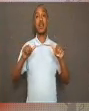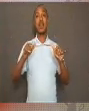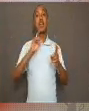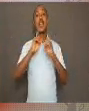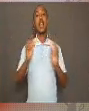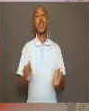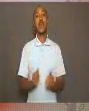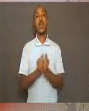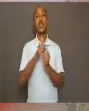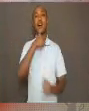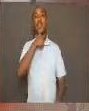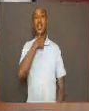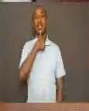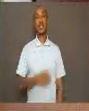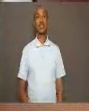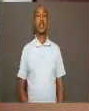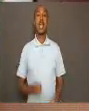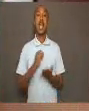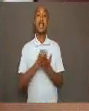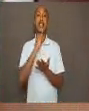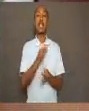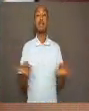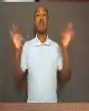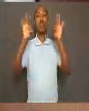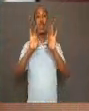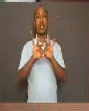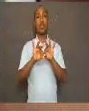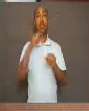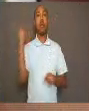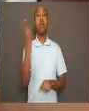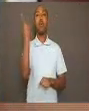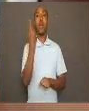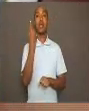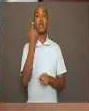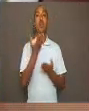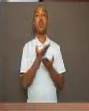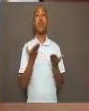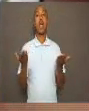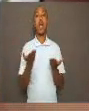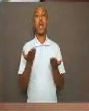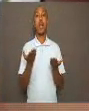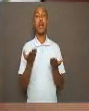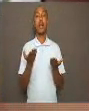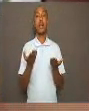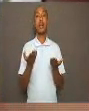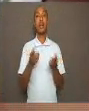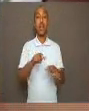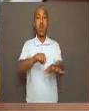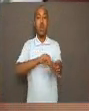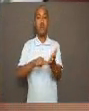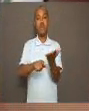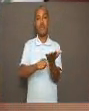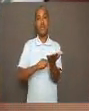with acids. It is important to always wear goggles,